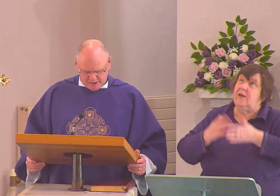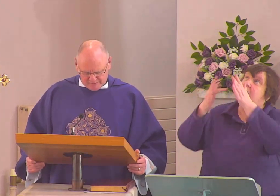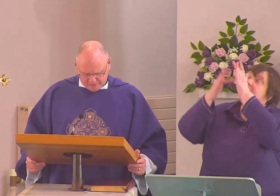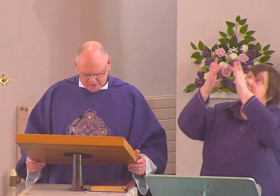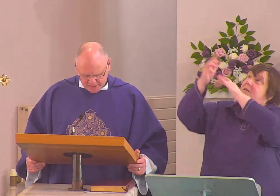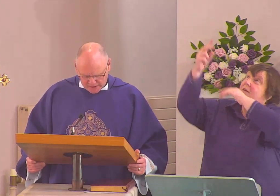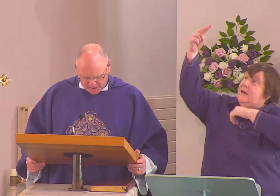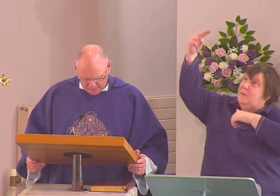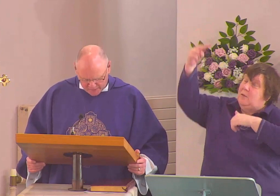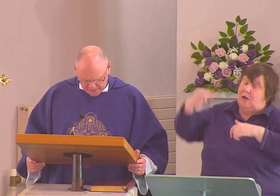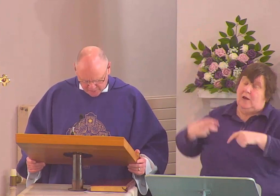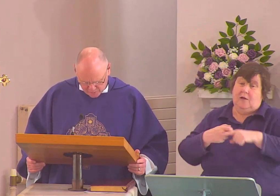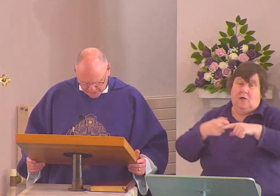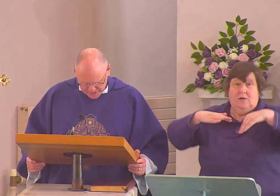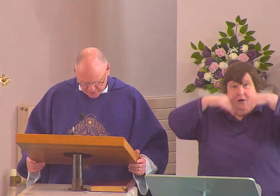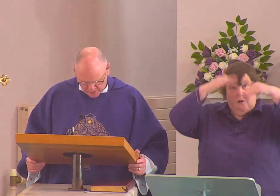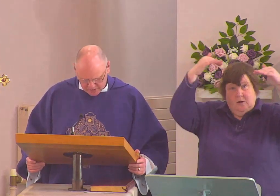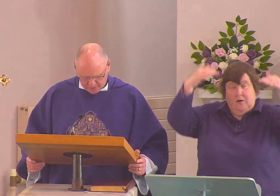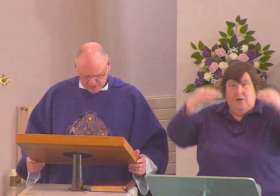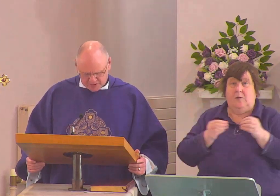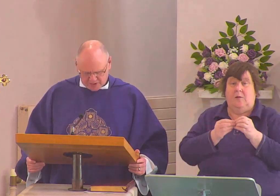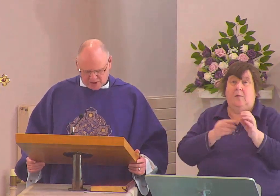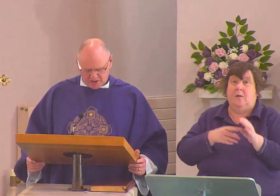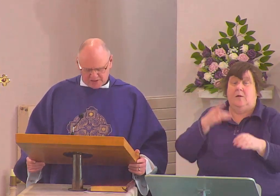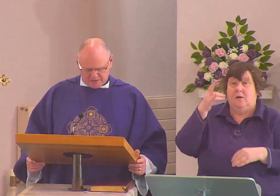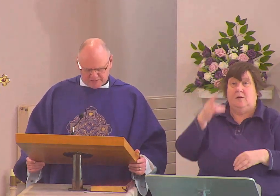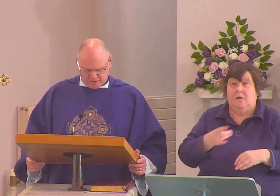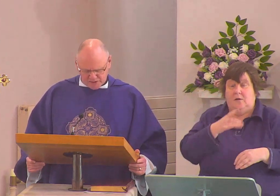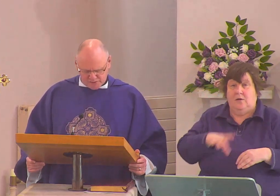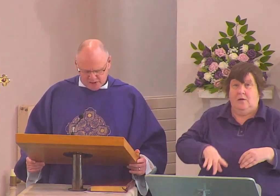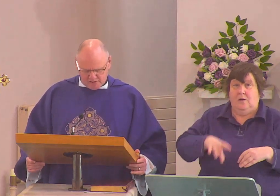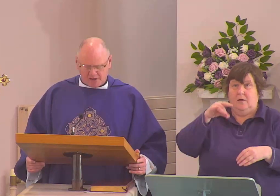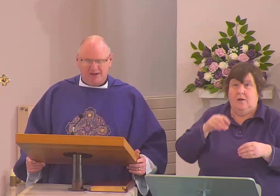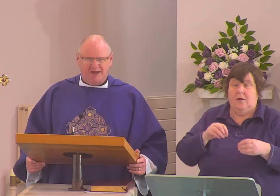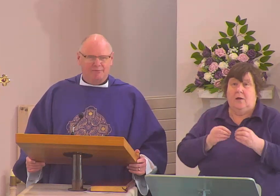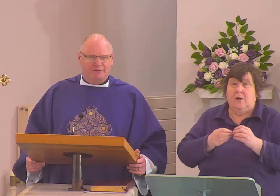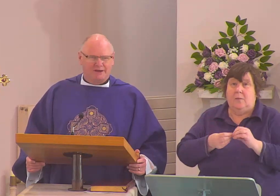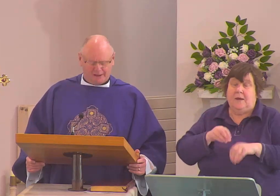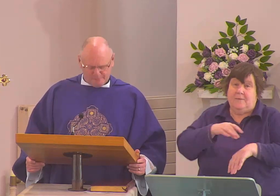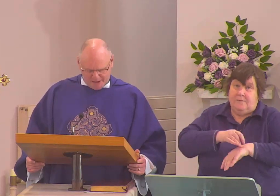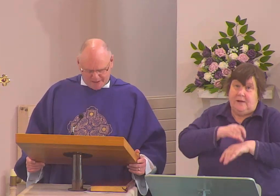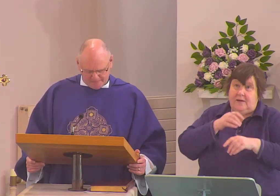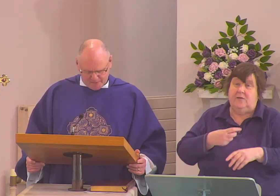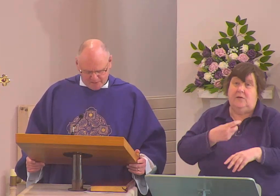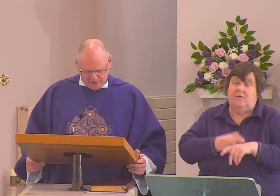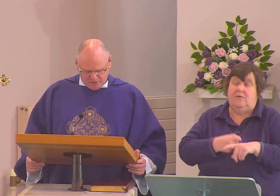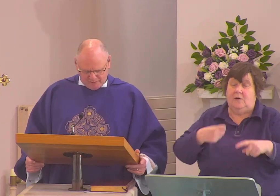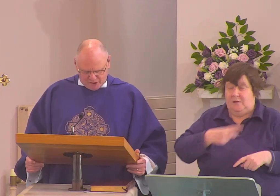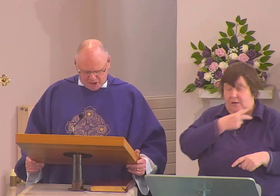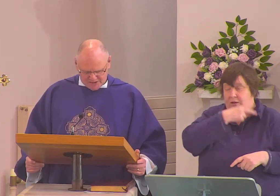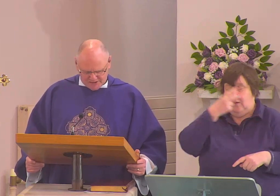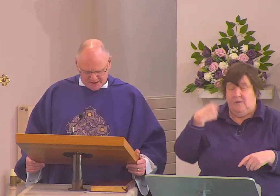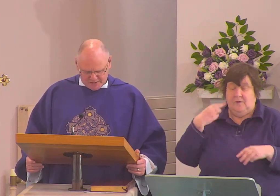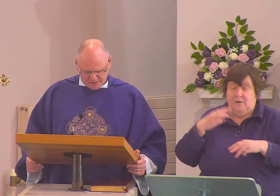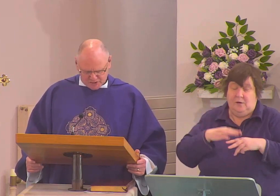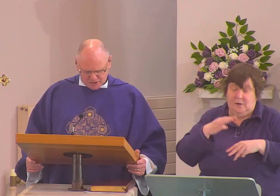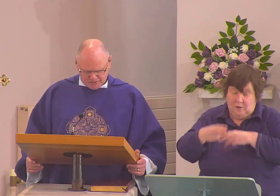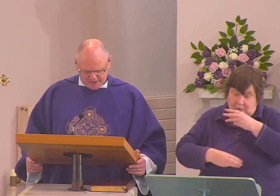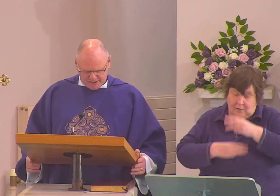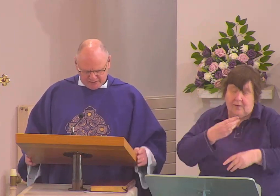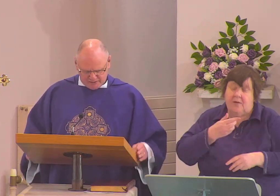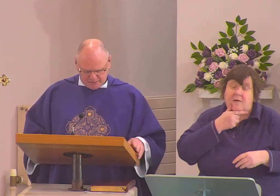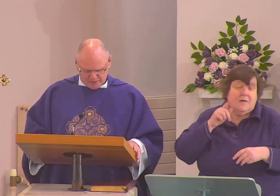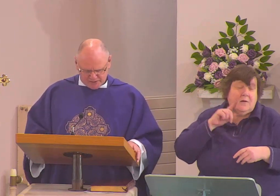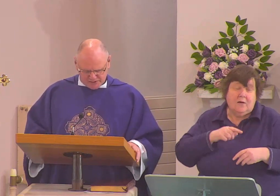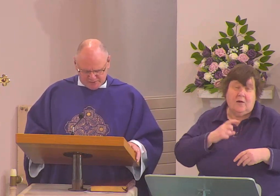from heaven, and by the Holy Spirit was incarnate of the Virgin Mary and became man. For our sake he was